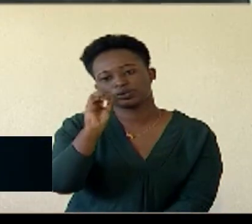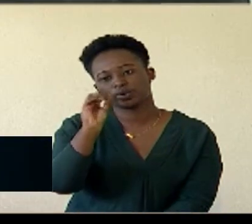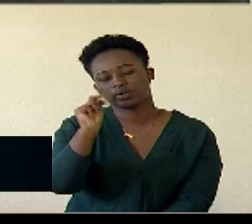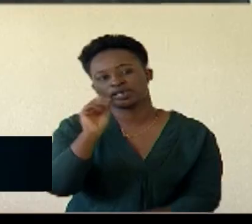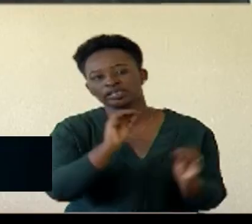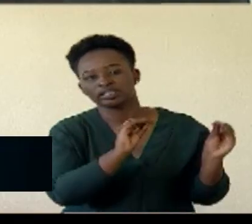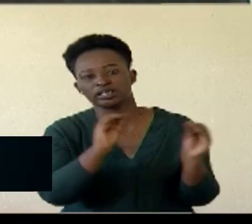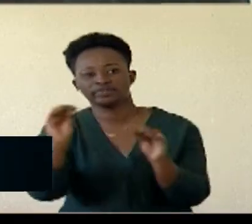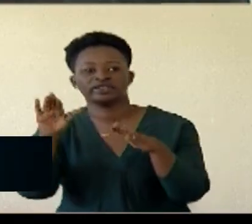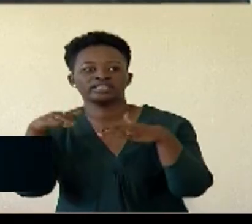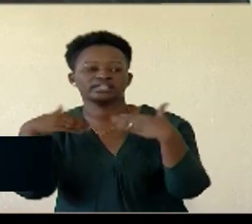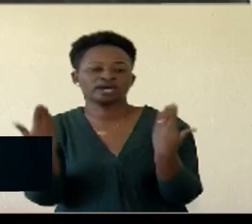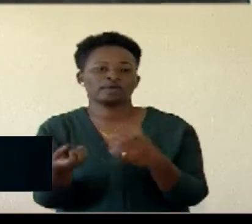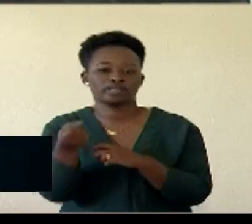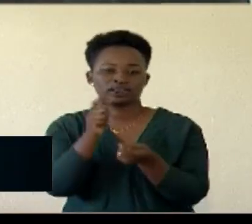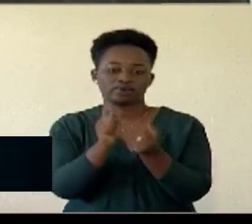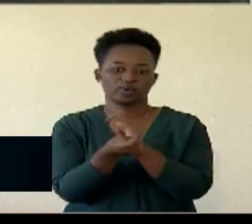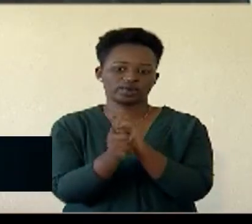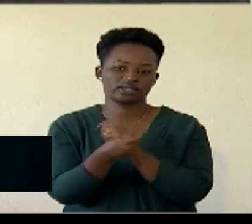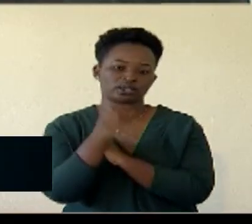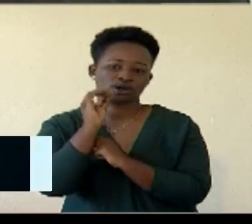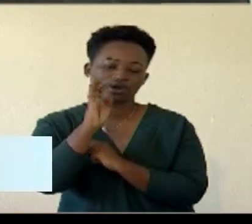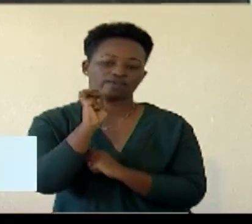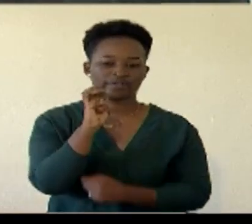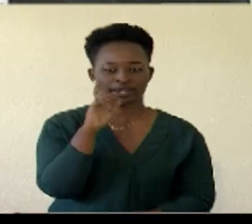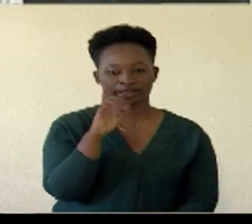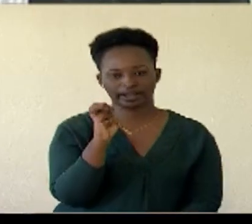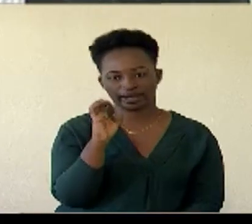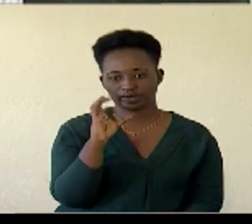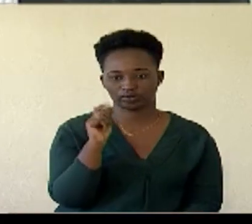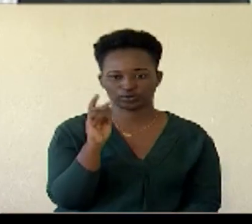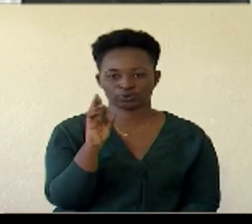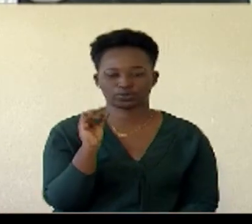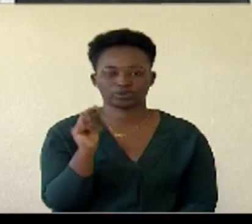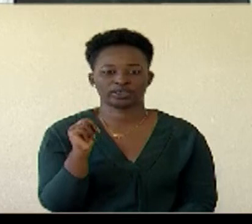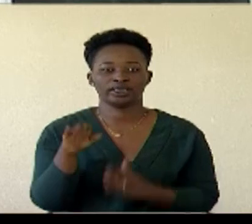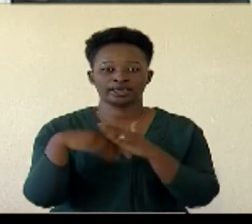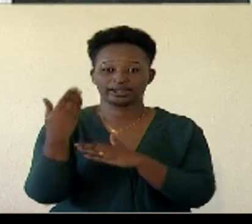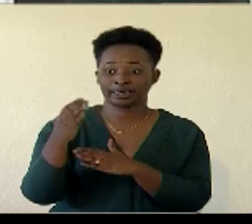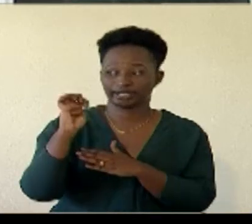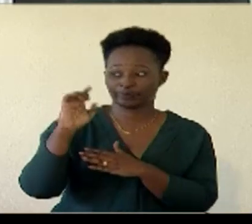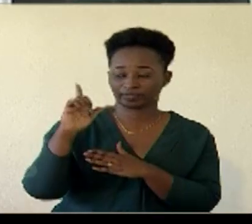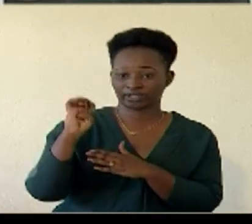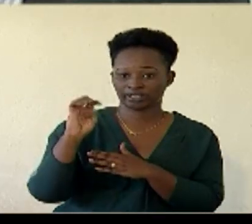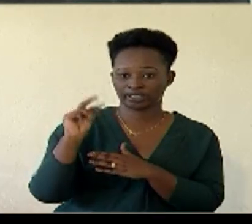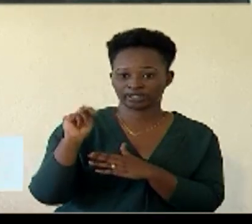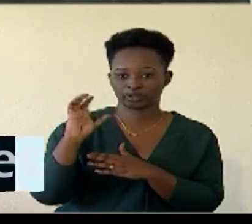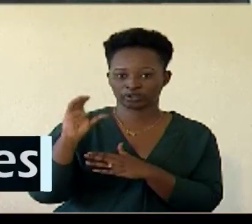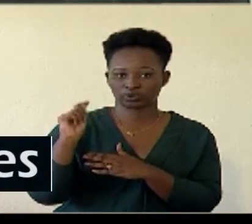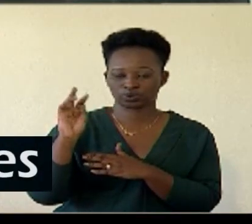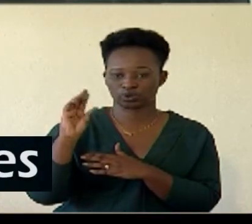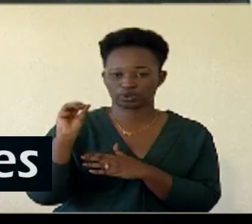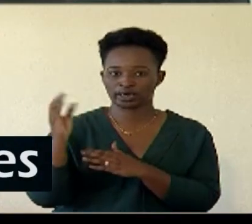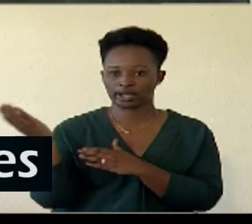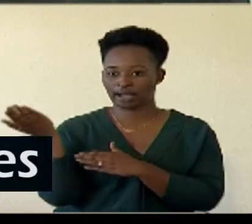shift or rearrangement of the electron. So this electron now comes here. So one of the electrons break,